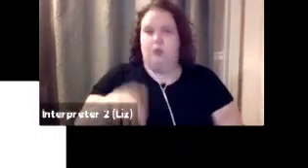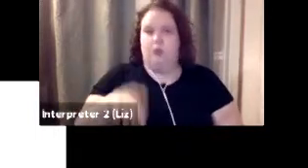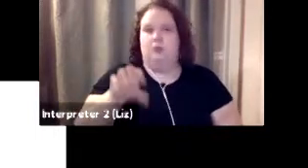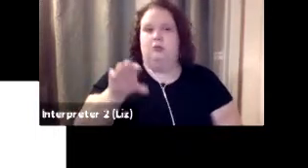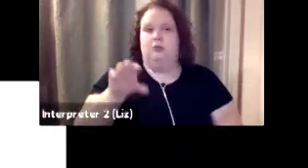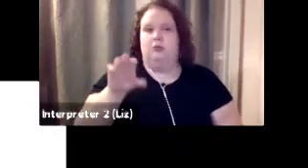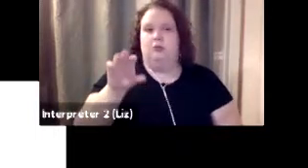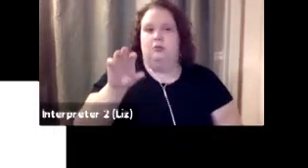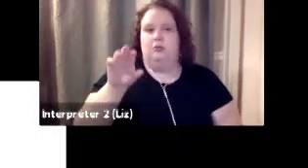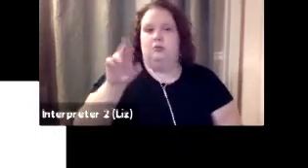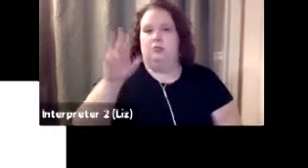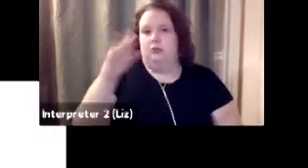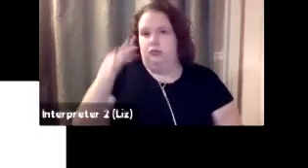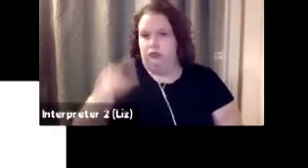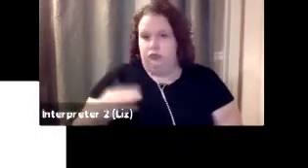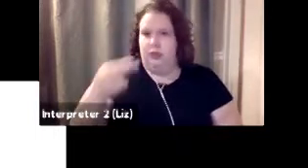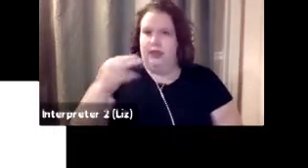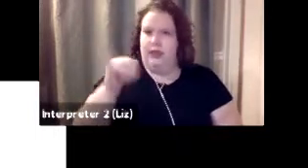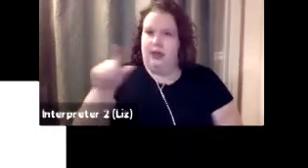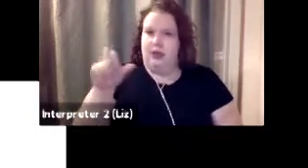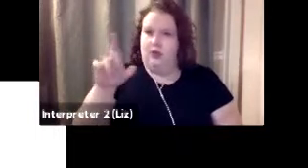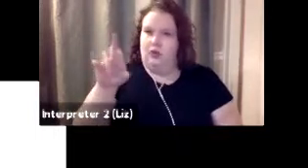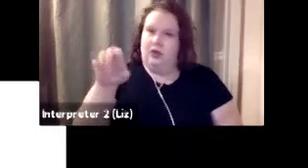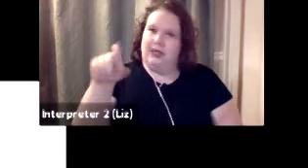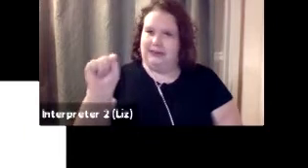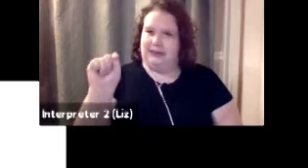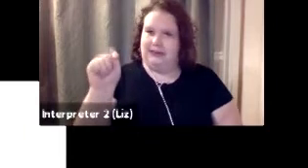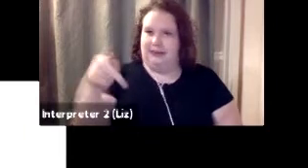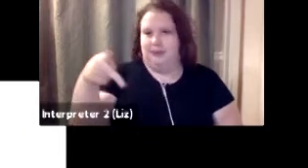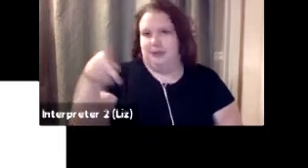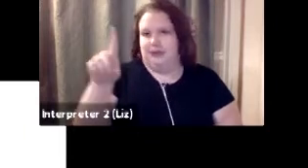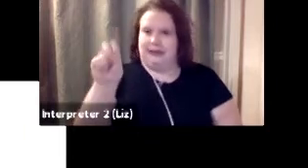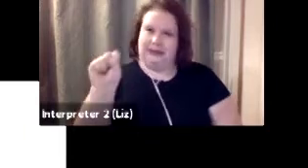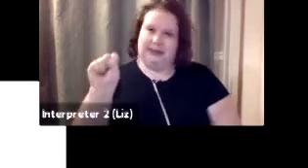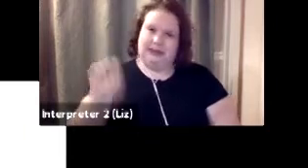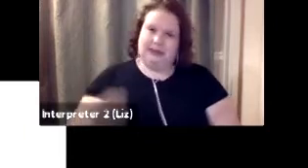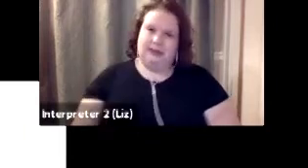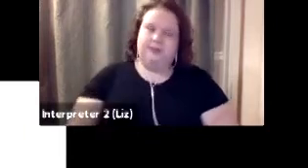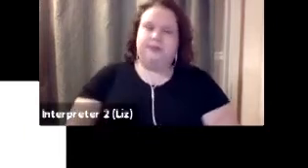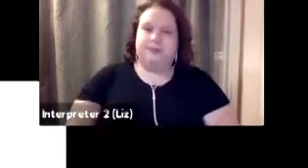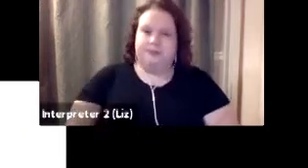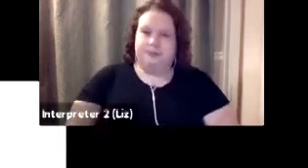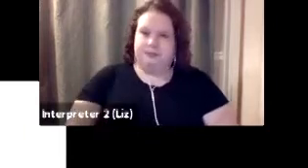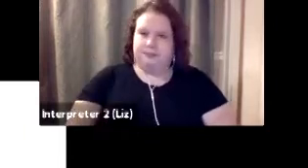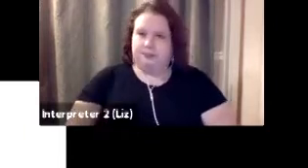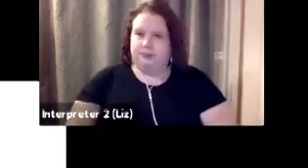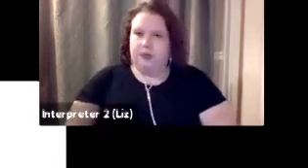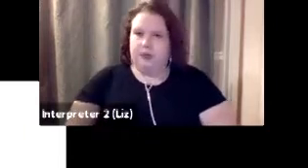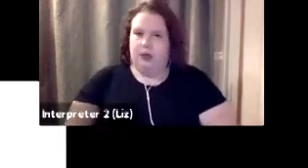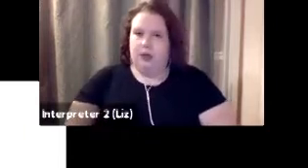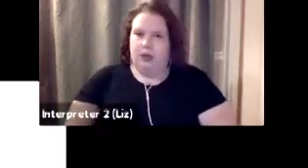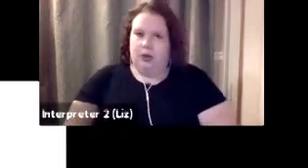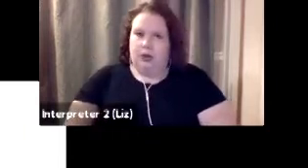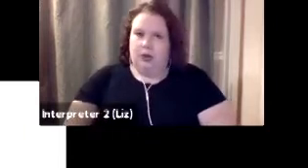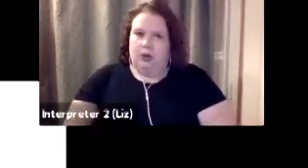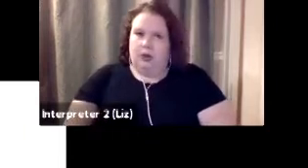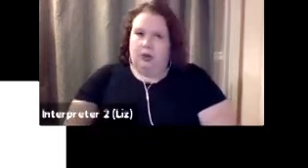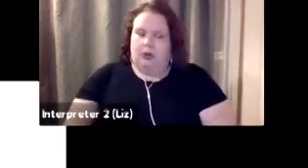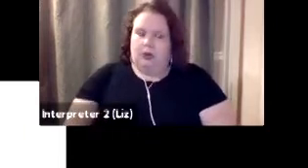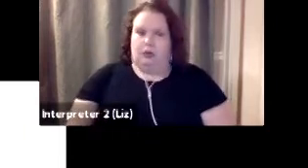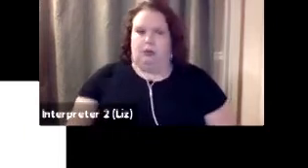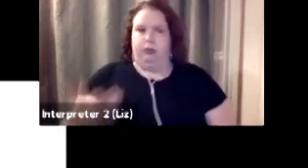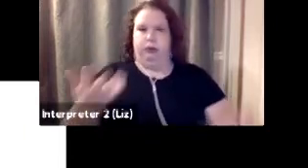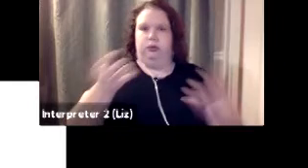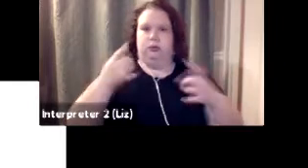South Waco, Kendrick, and Hillcrest PDS. So as we look at intersecting those goals and the long-term